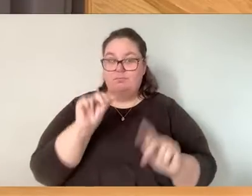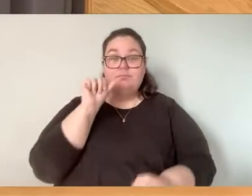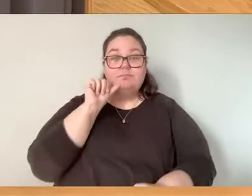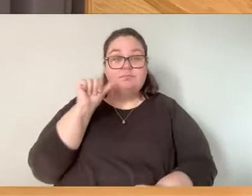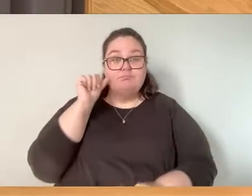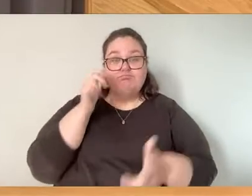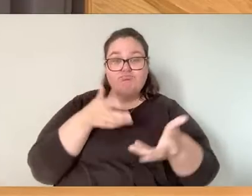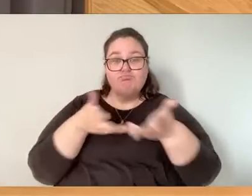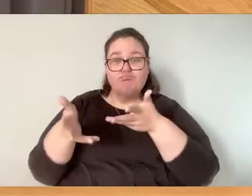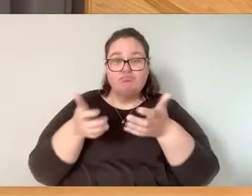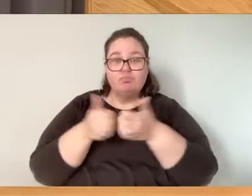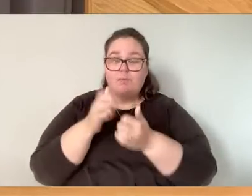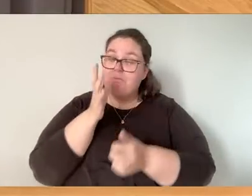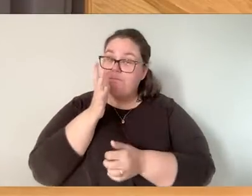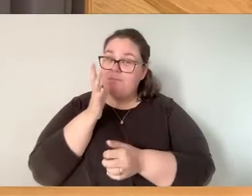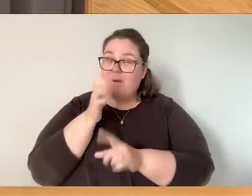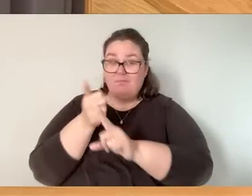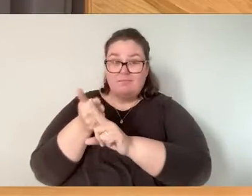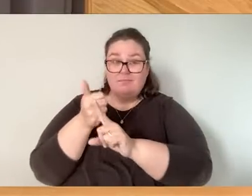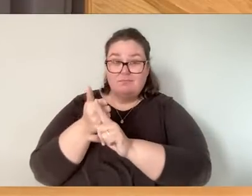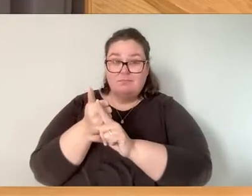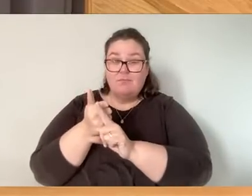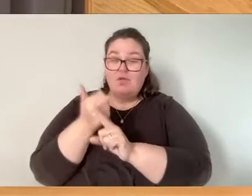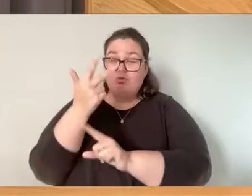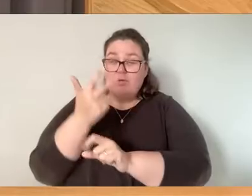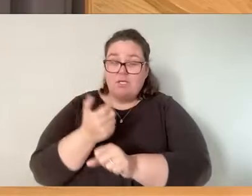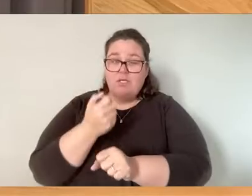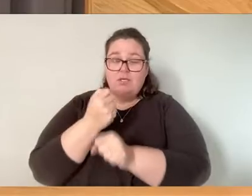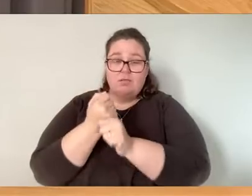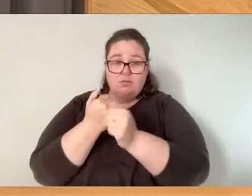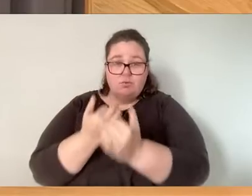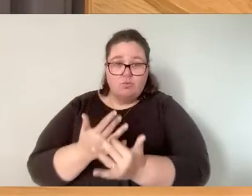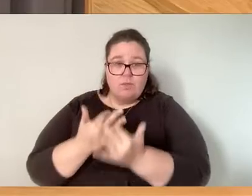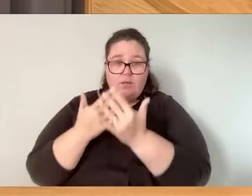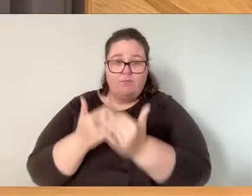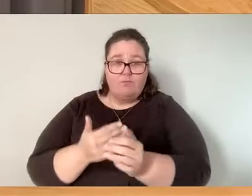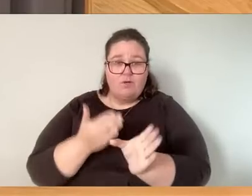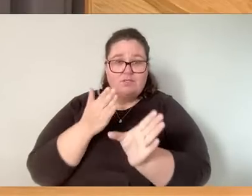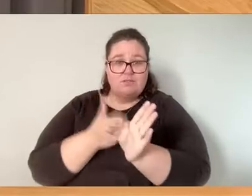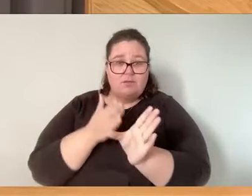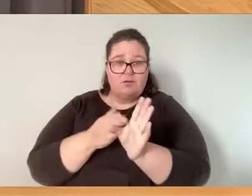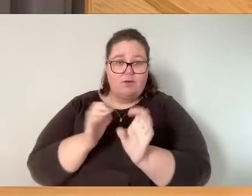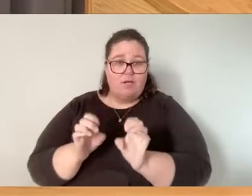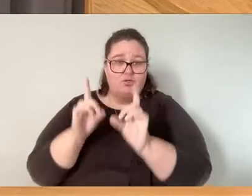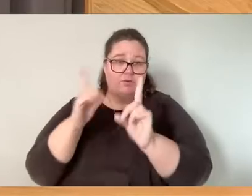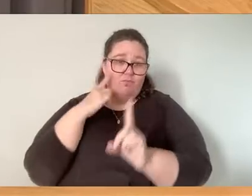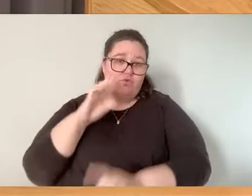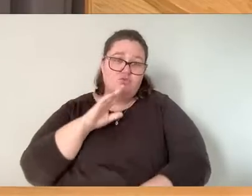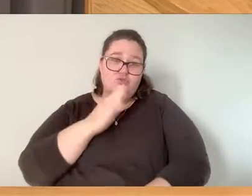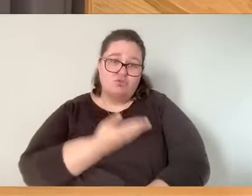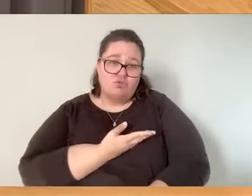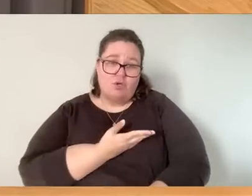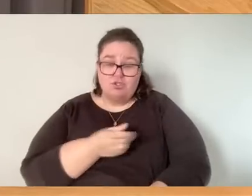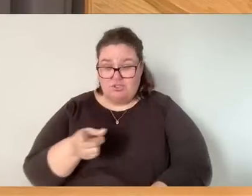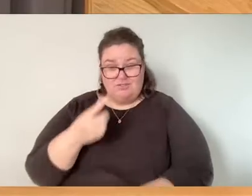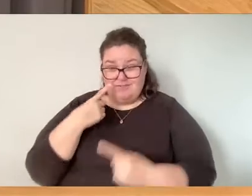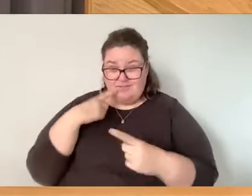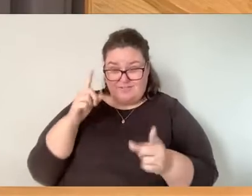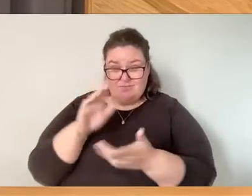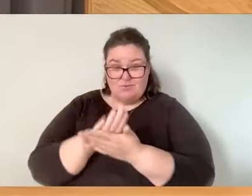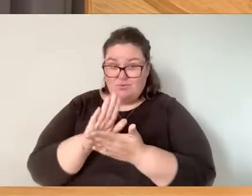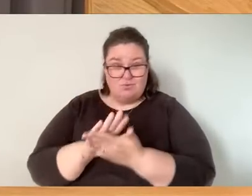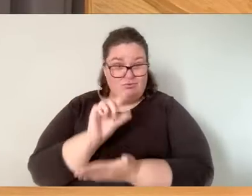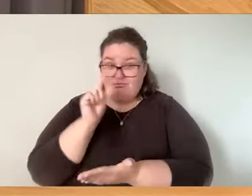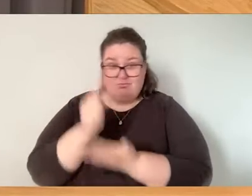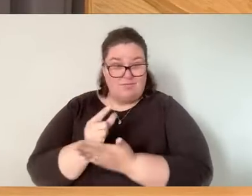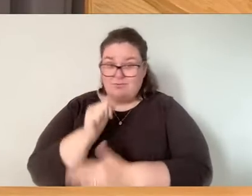waited 3 years to get a psychoeducational assessment for her daughter, and she didn't do well in school and didn't graduate.